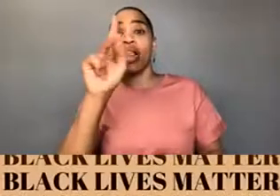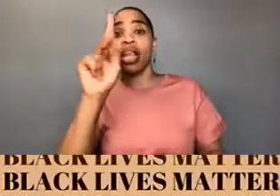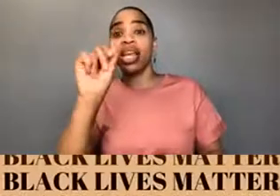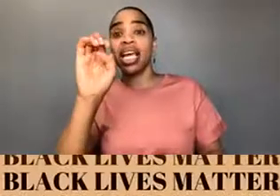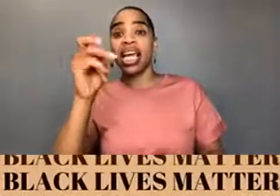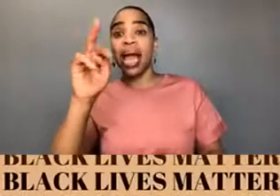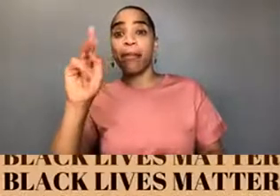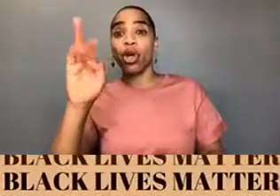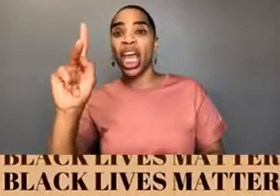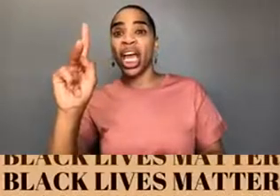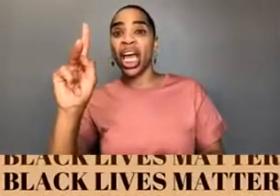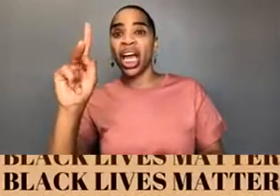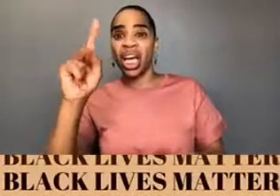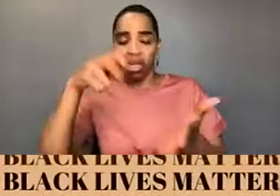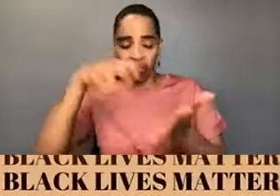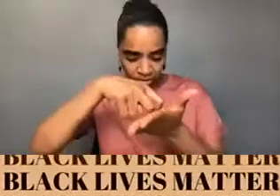and it's laughing.